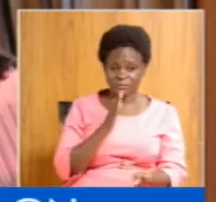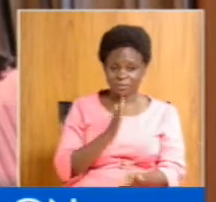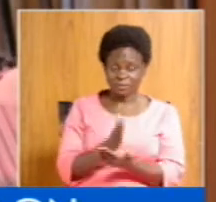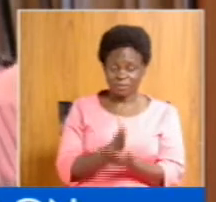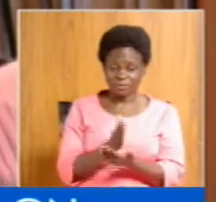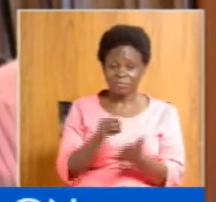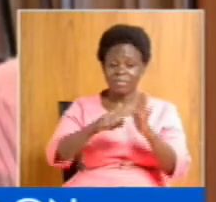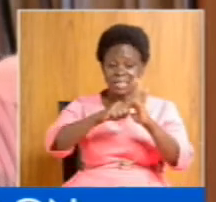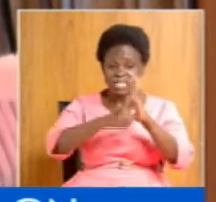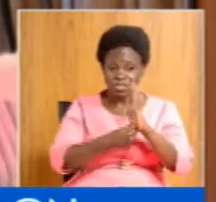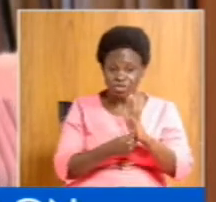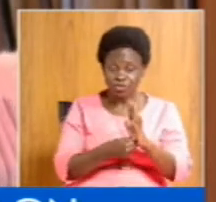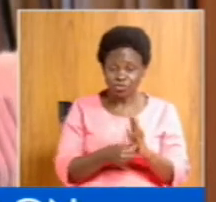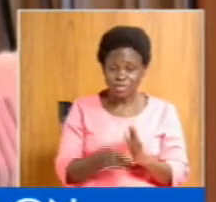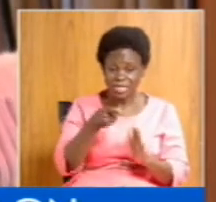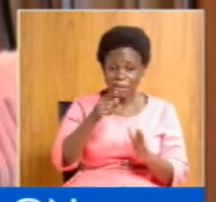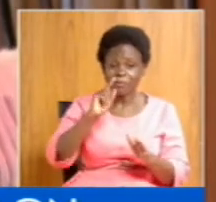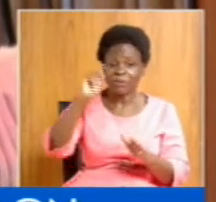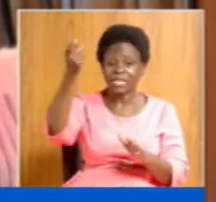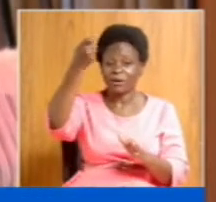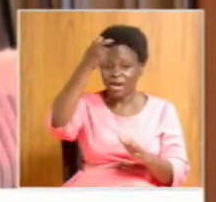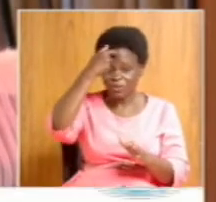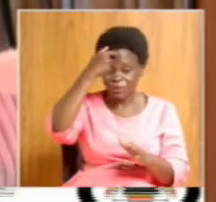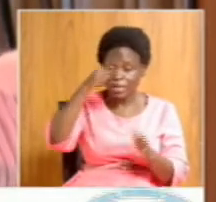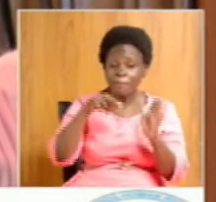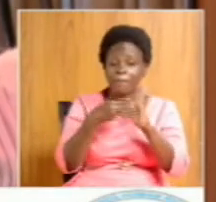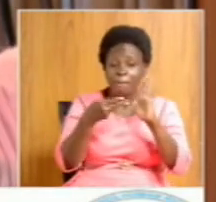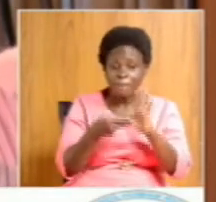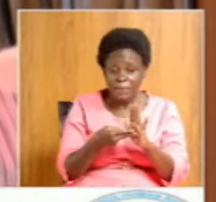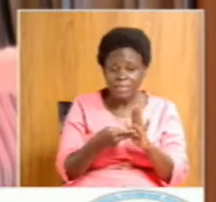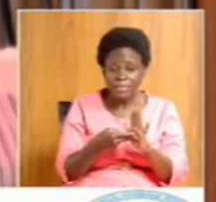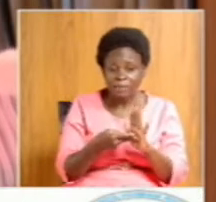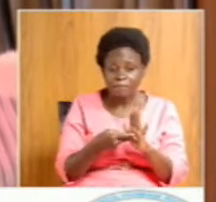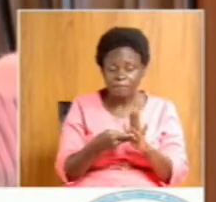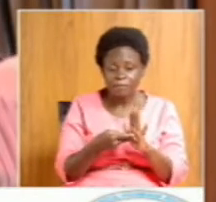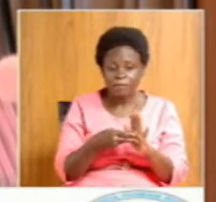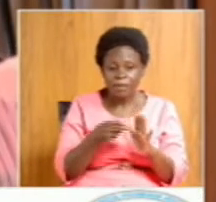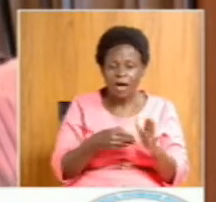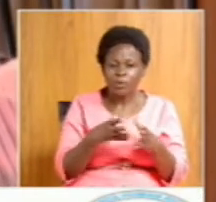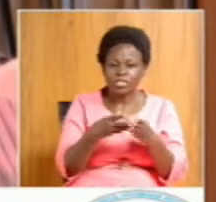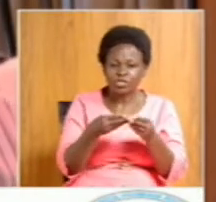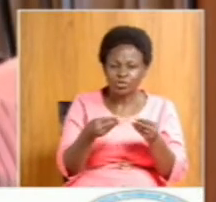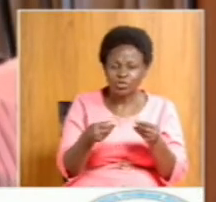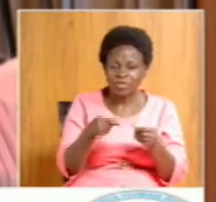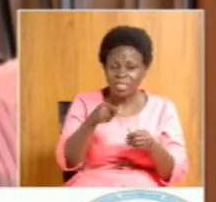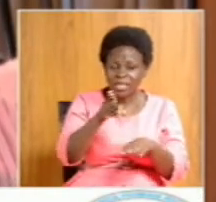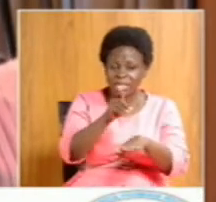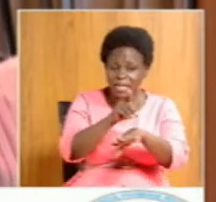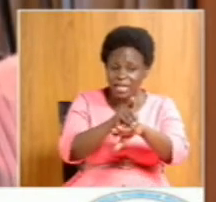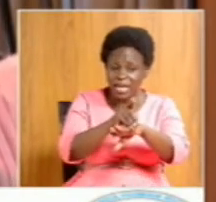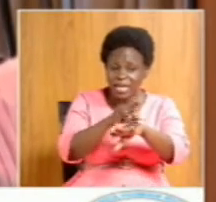systemic issue that is rooted within our government means that our solution then lies